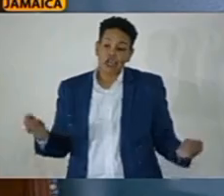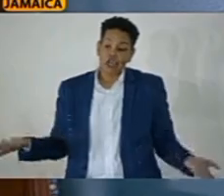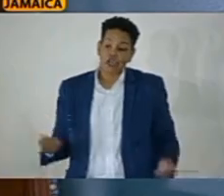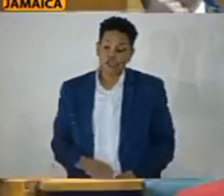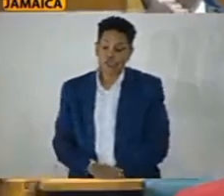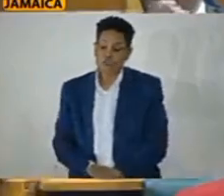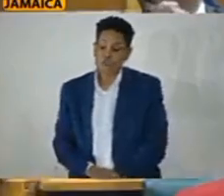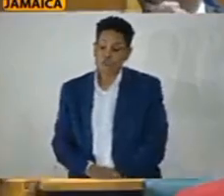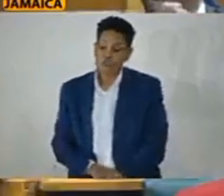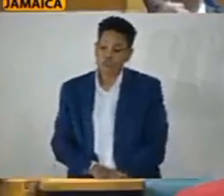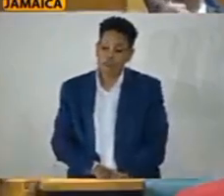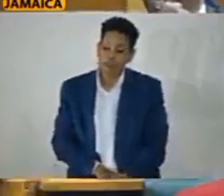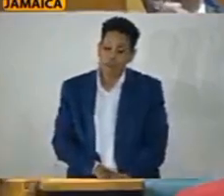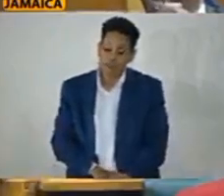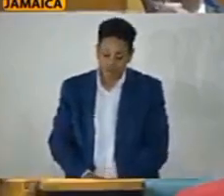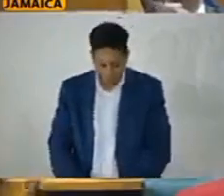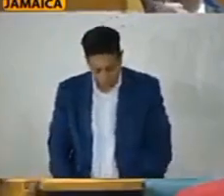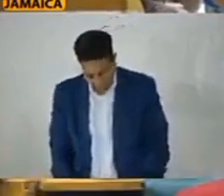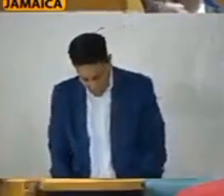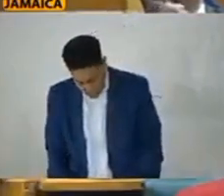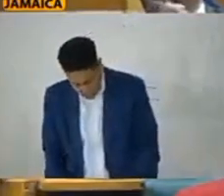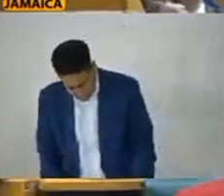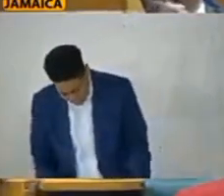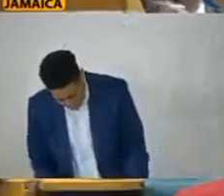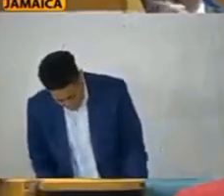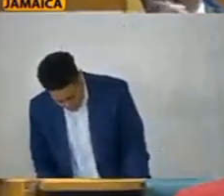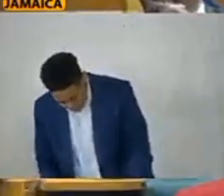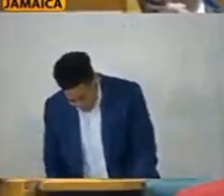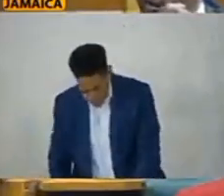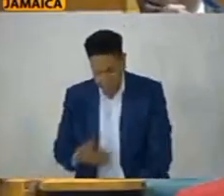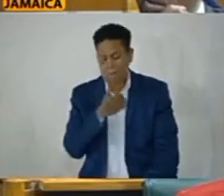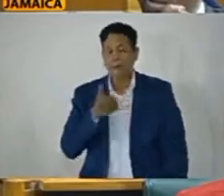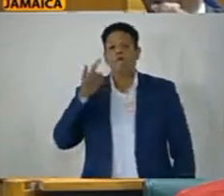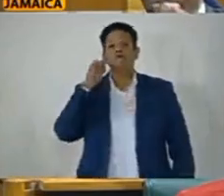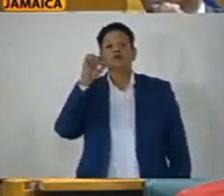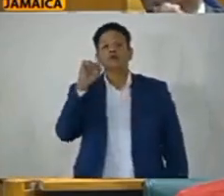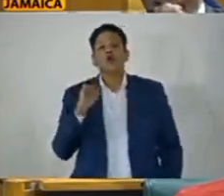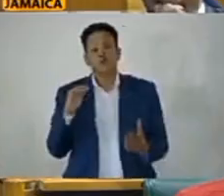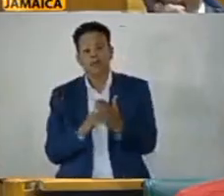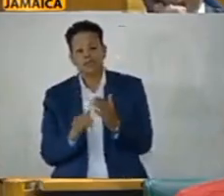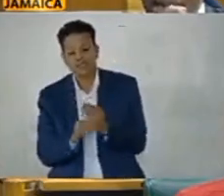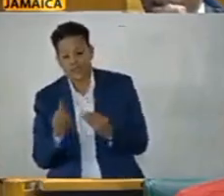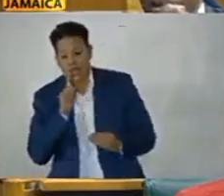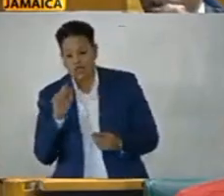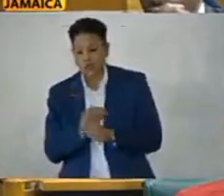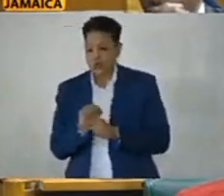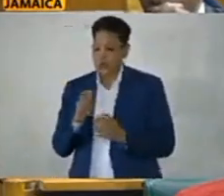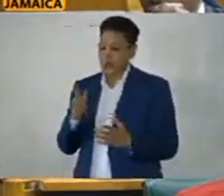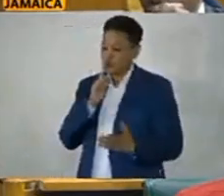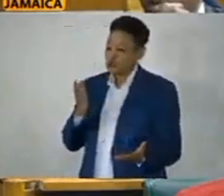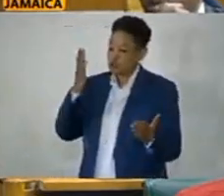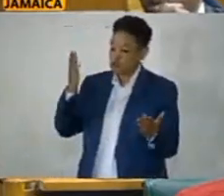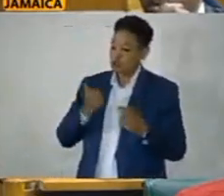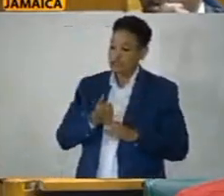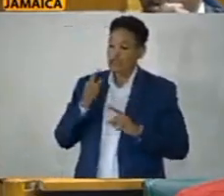Madam Speaker, the member for South Manchester has duly submitted questions that he wished